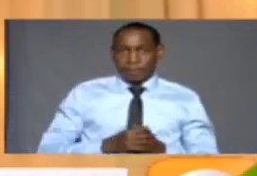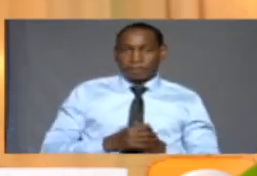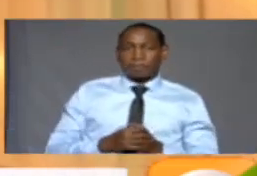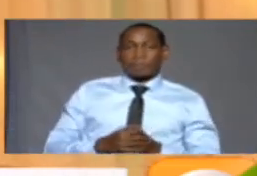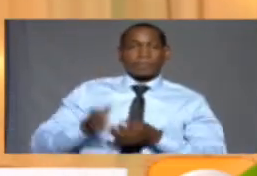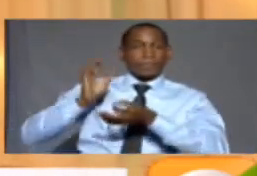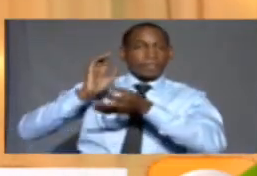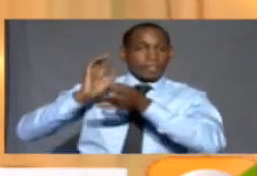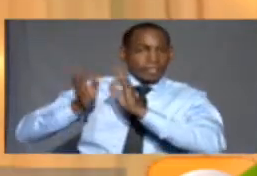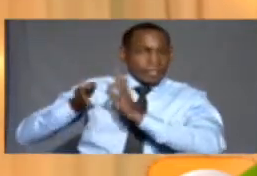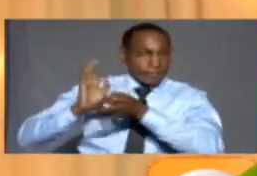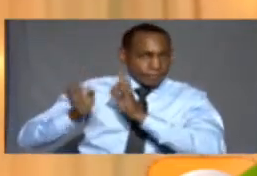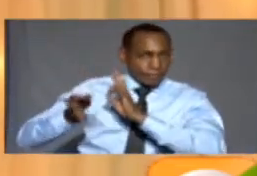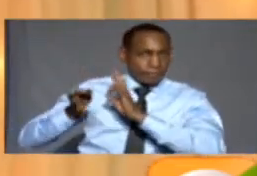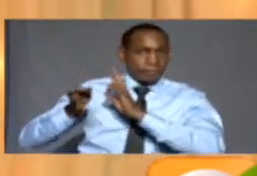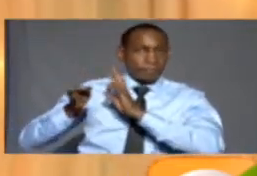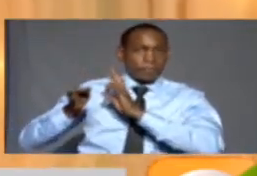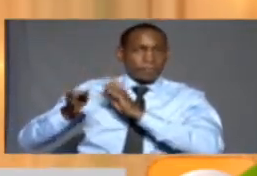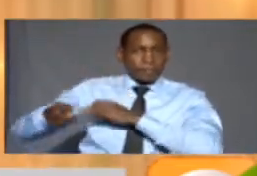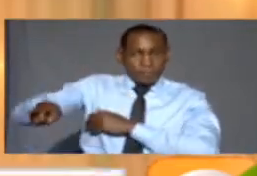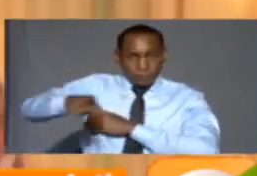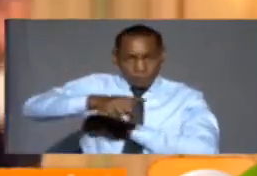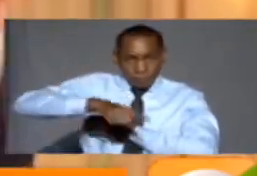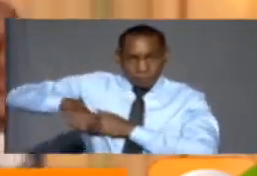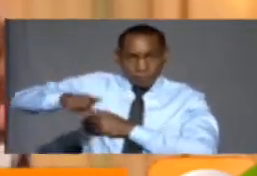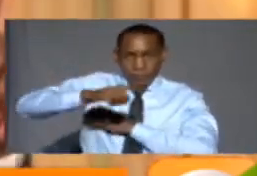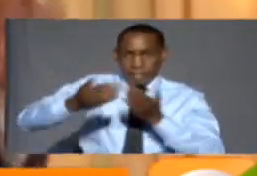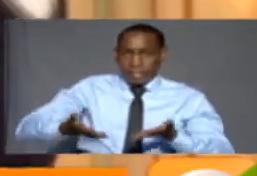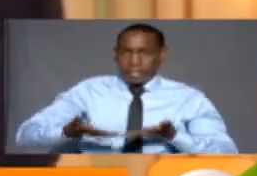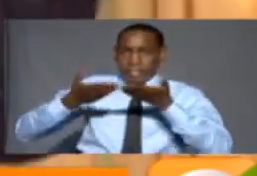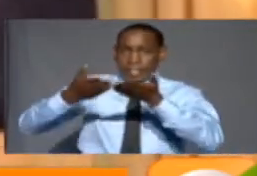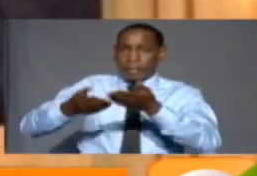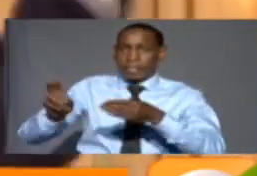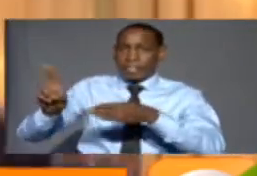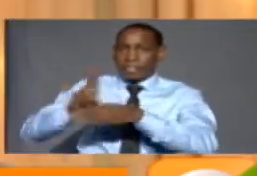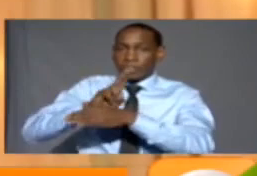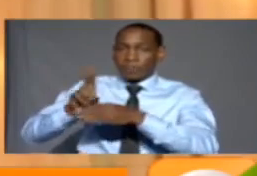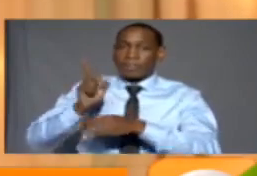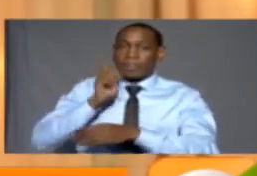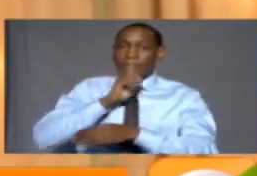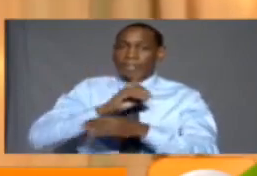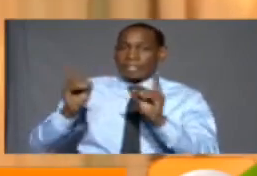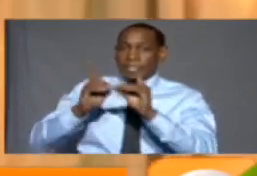If we have given used data for textbooks,